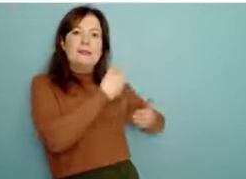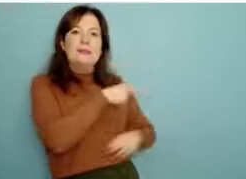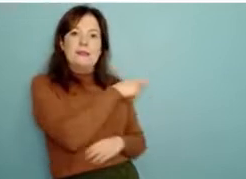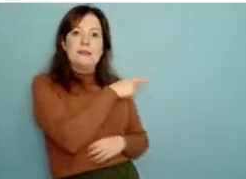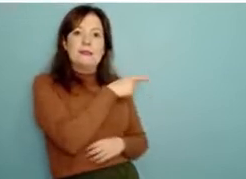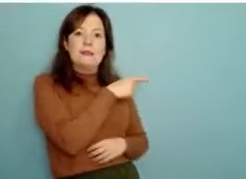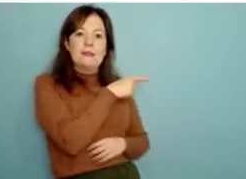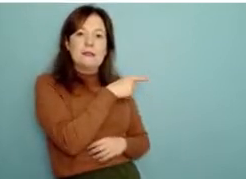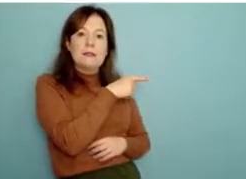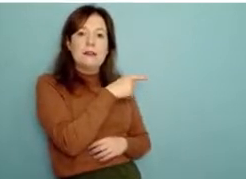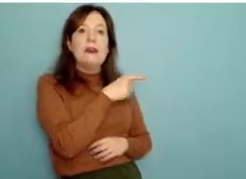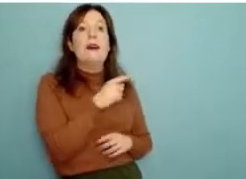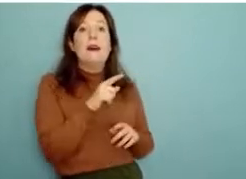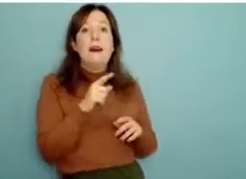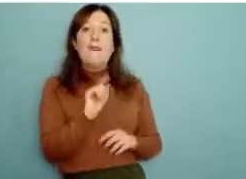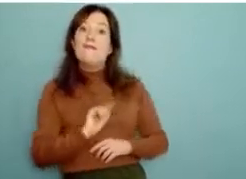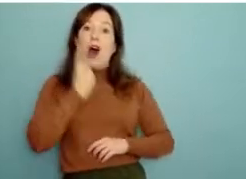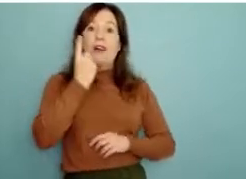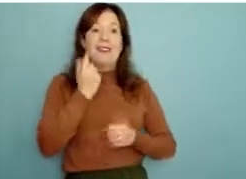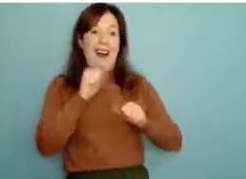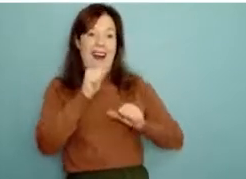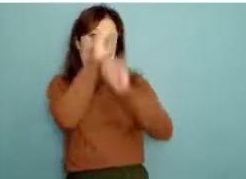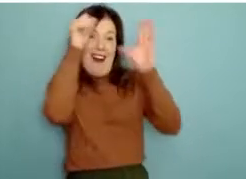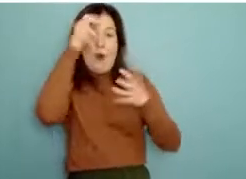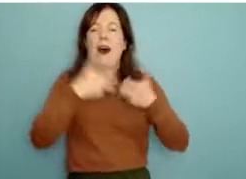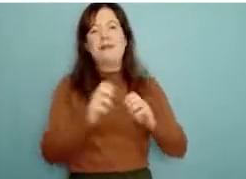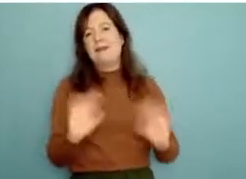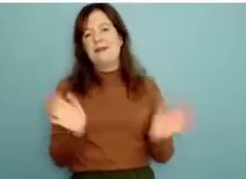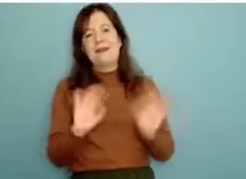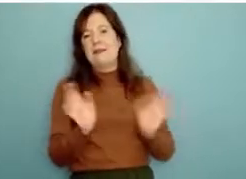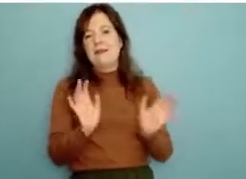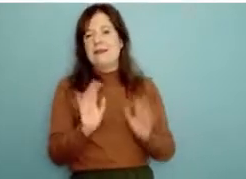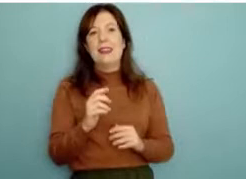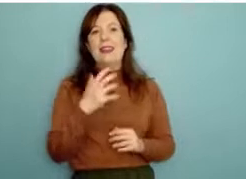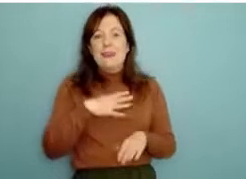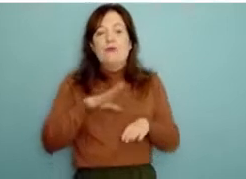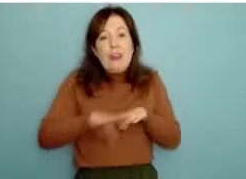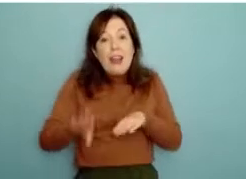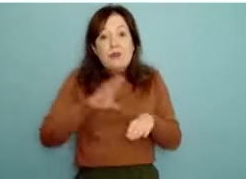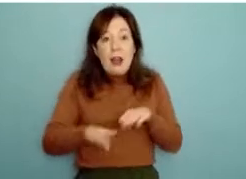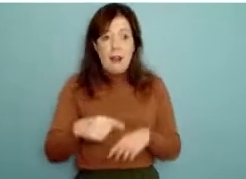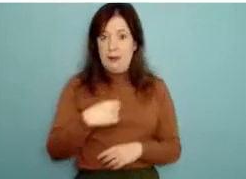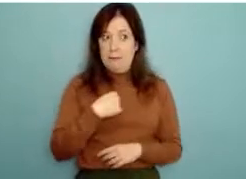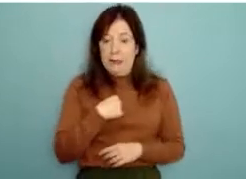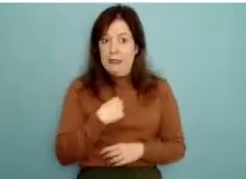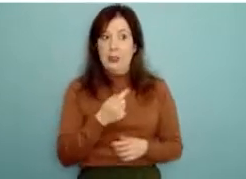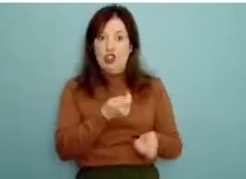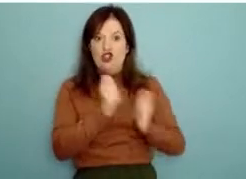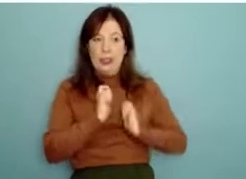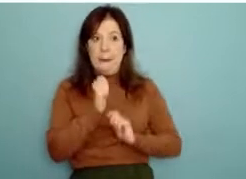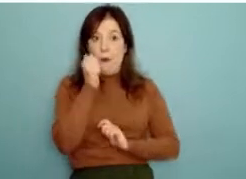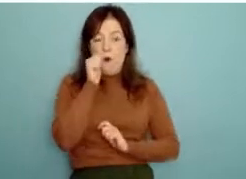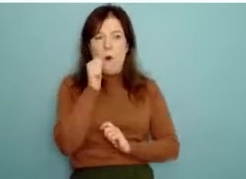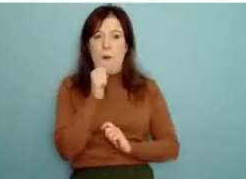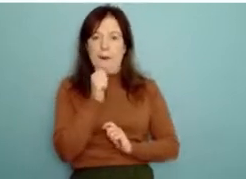take practice. It really does. I lied many, many, many times to stop treatment, to keep my